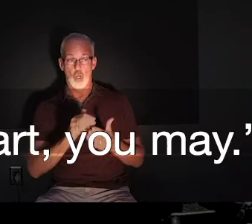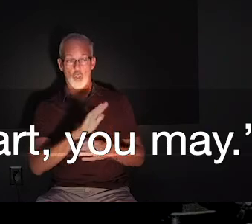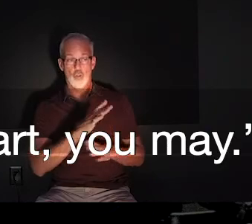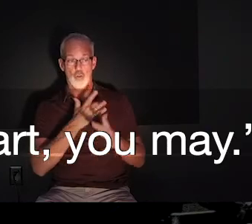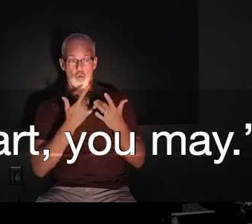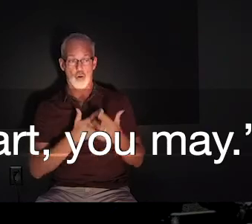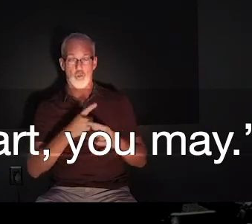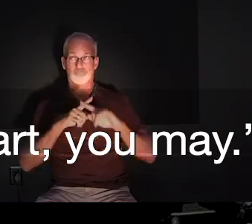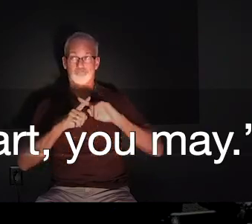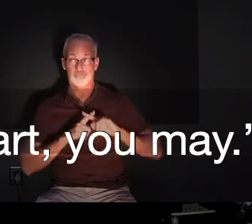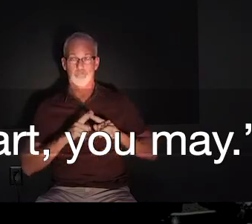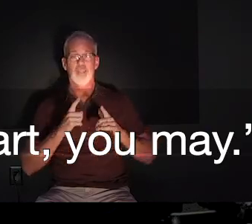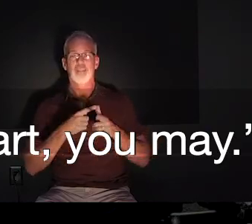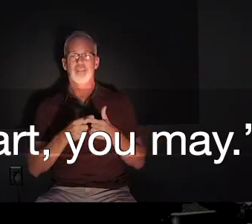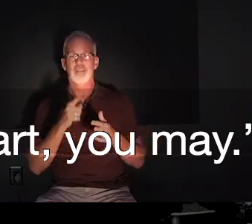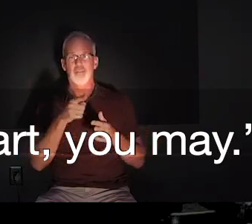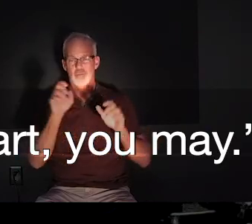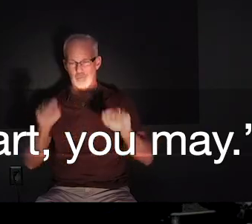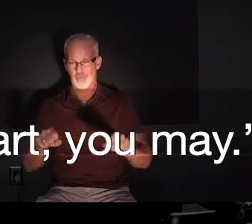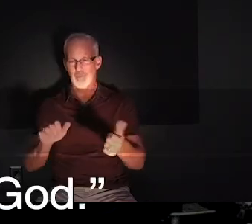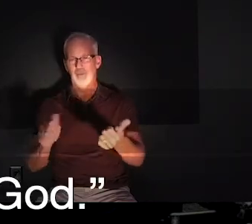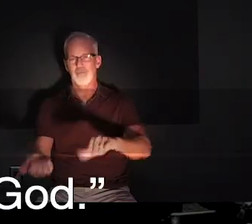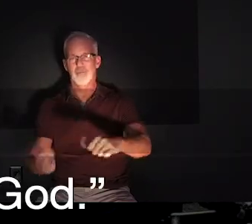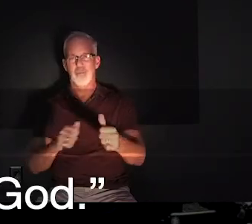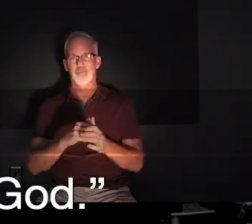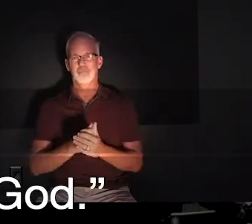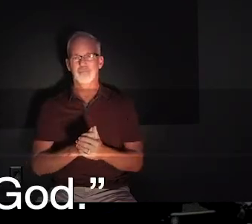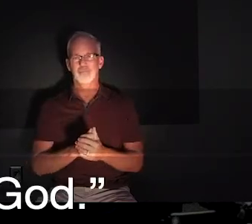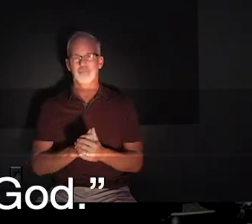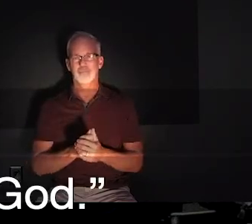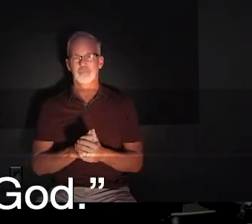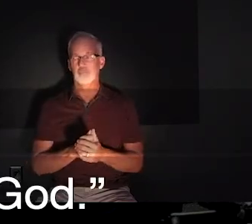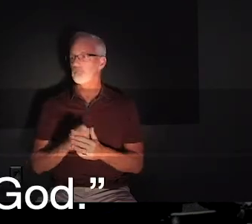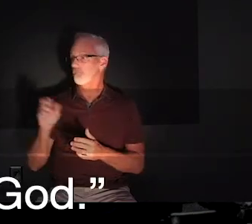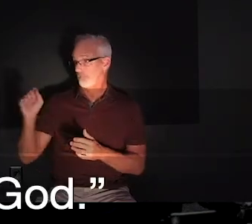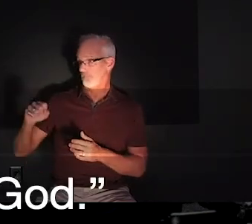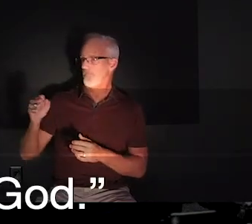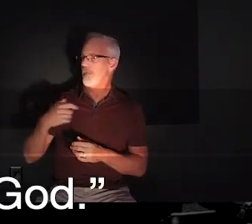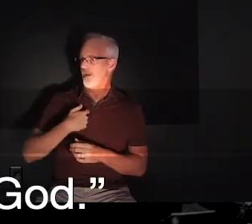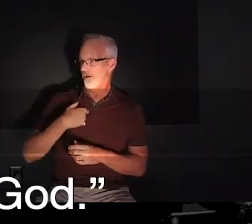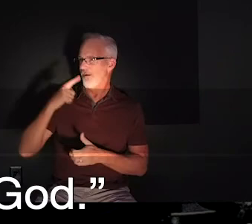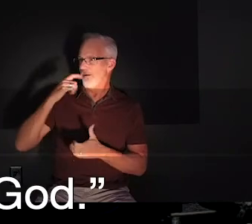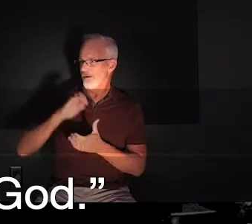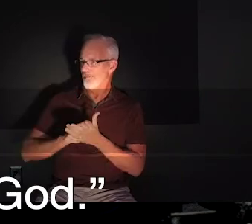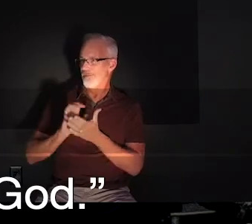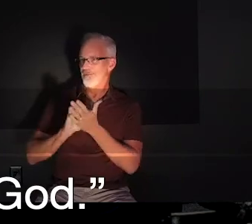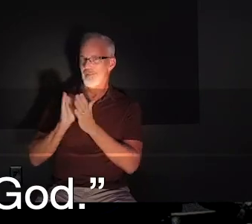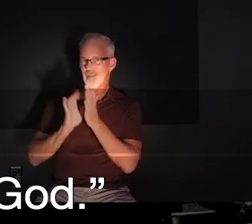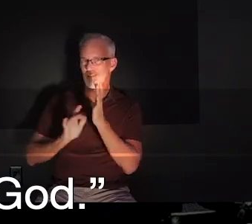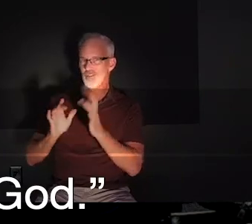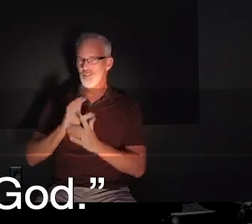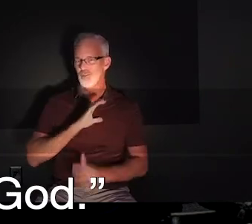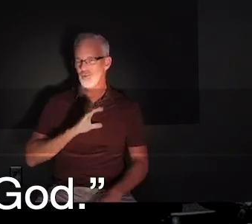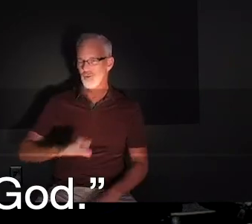may." And he answered and said, "I believe that Jesus Christ is the